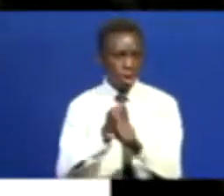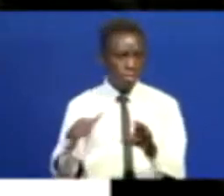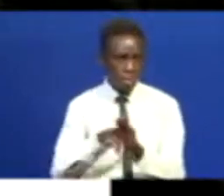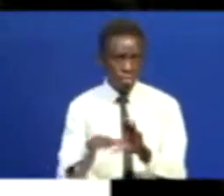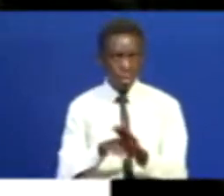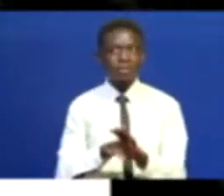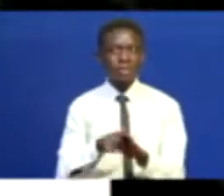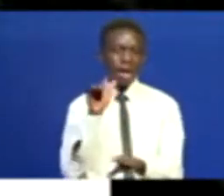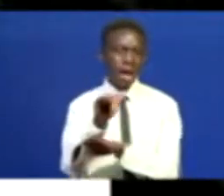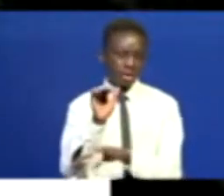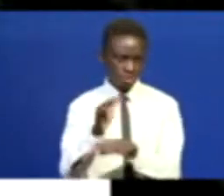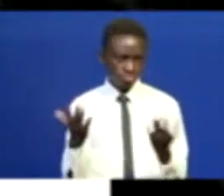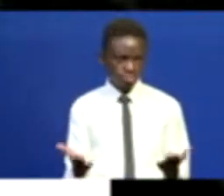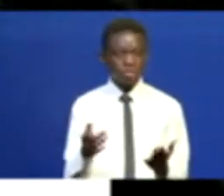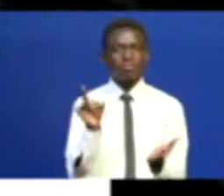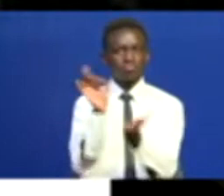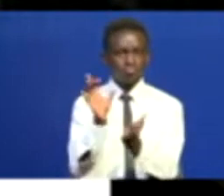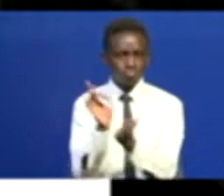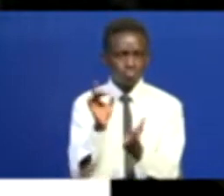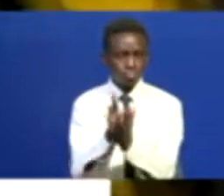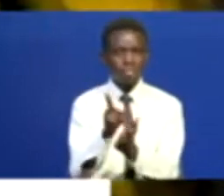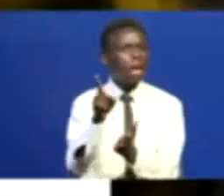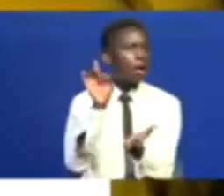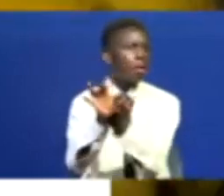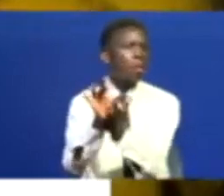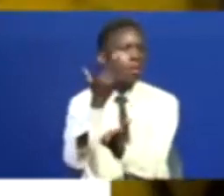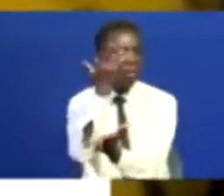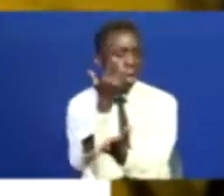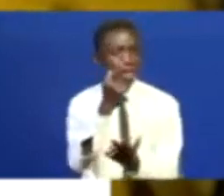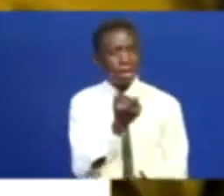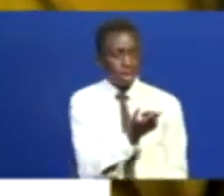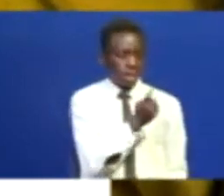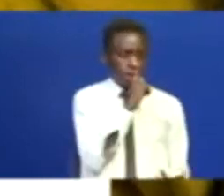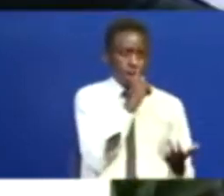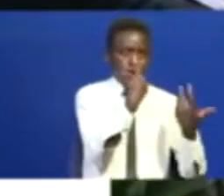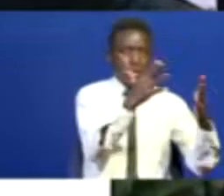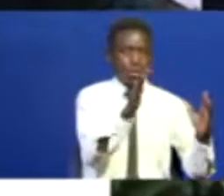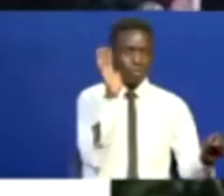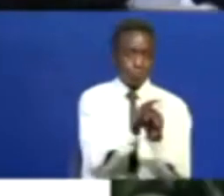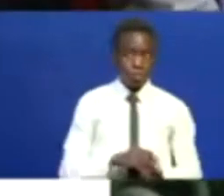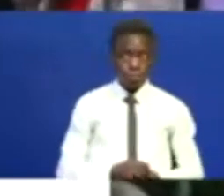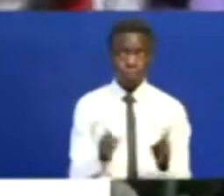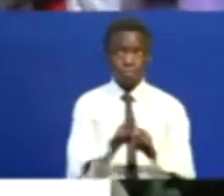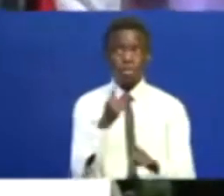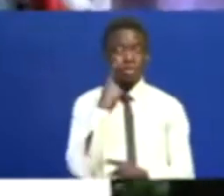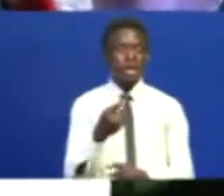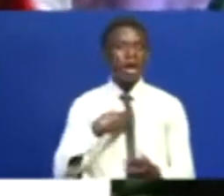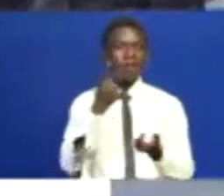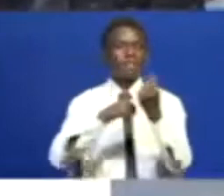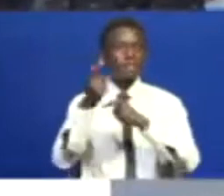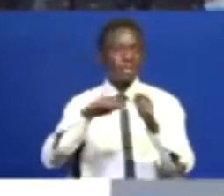in a restructuring model that aimed at cutting costs. This move eliminated its in-house sales team.